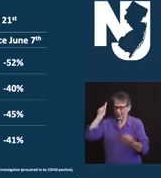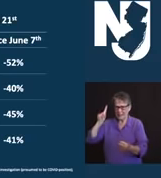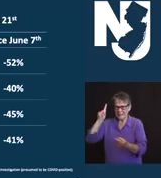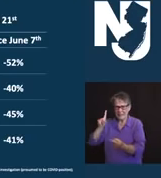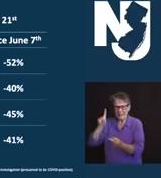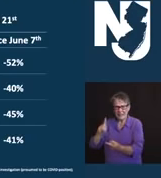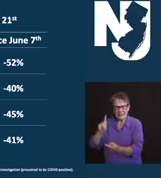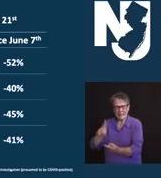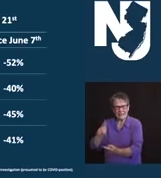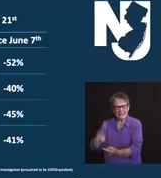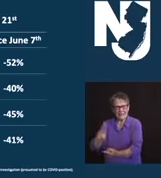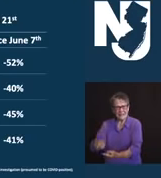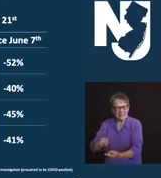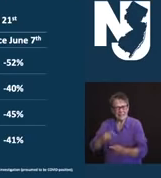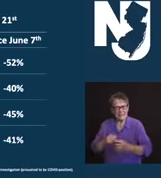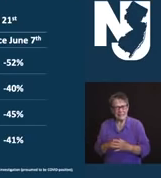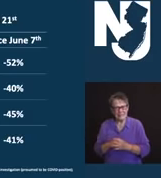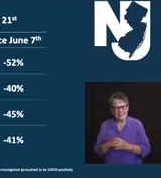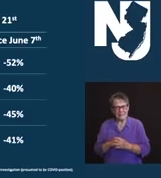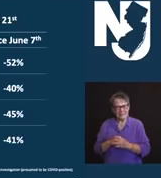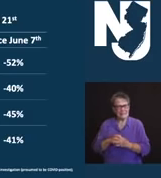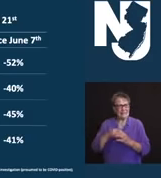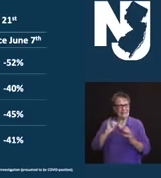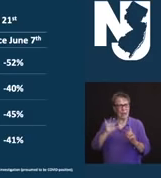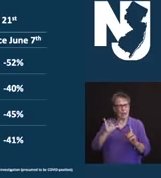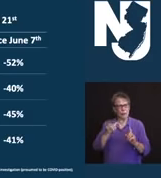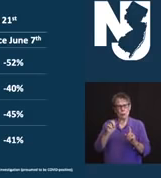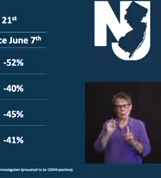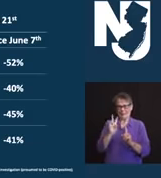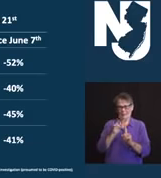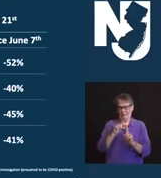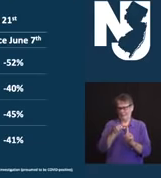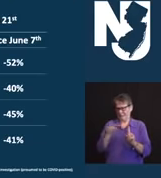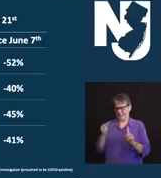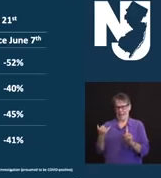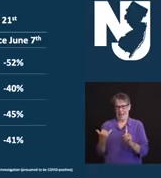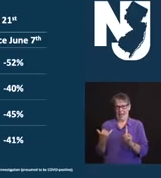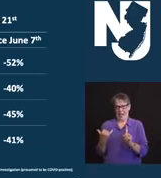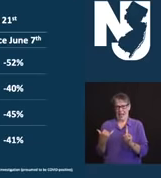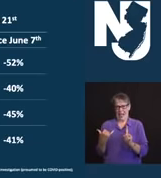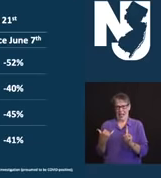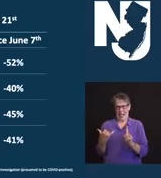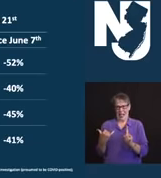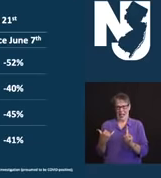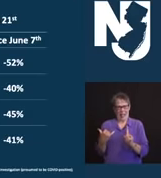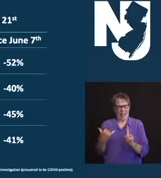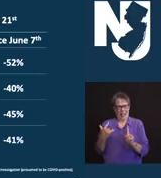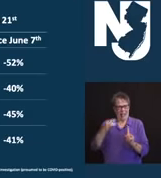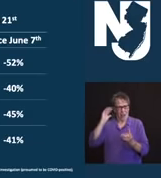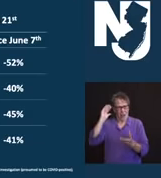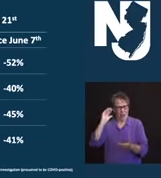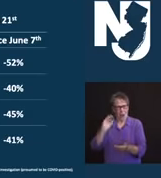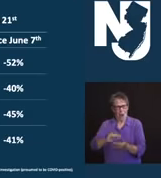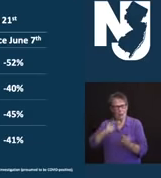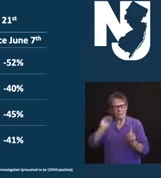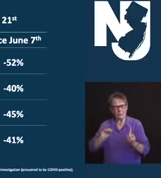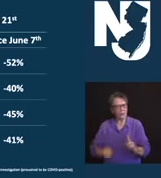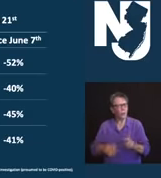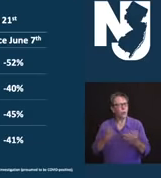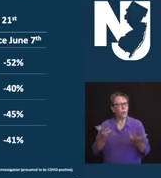further declines across the board of 40% or more. The rate of spread has slowed, and our hospitals have regained a